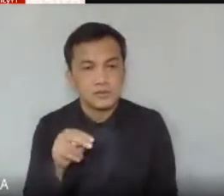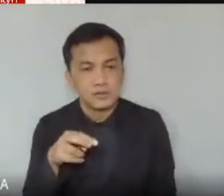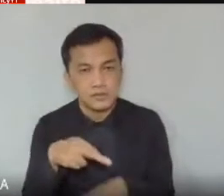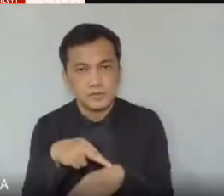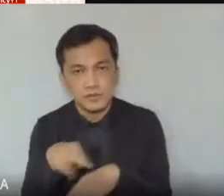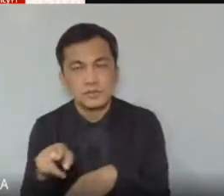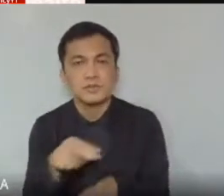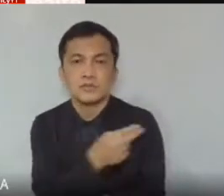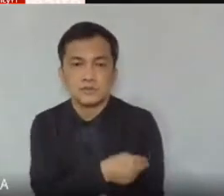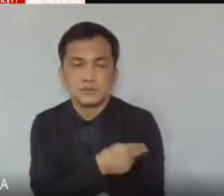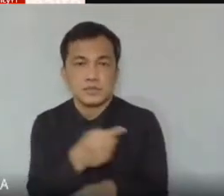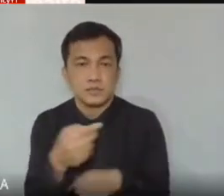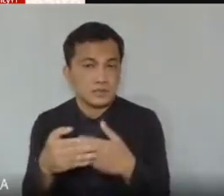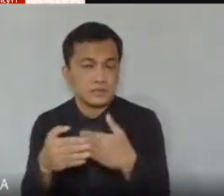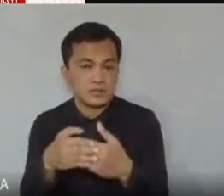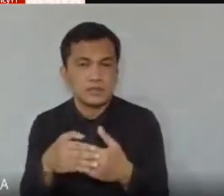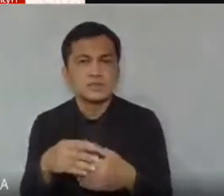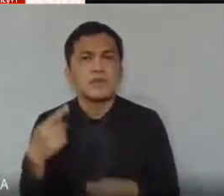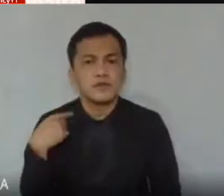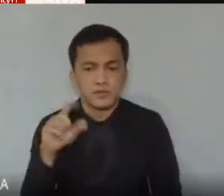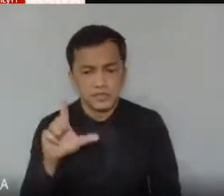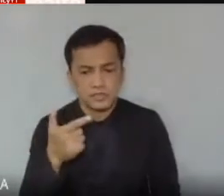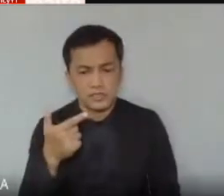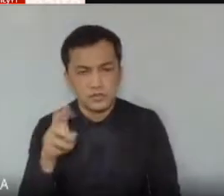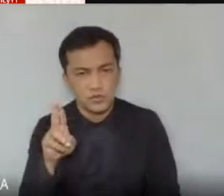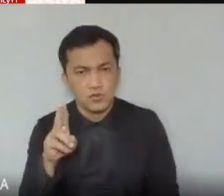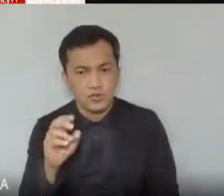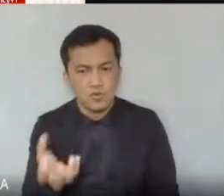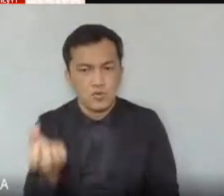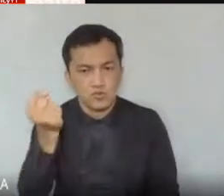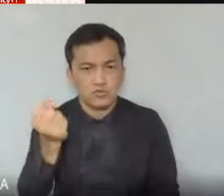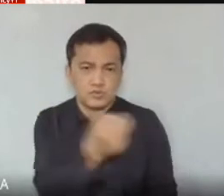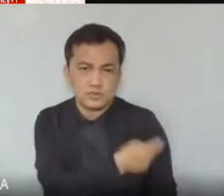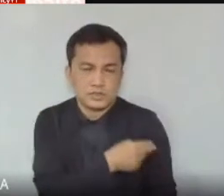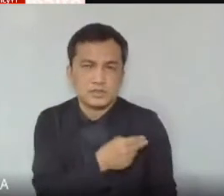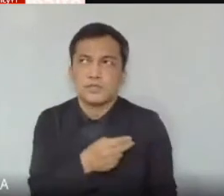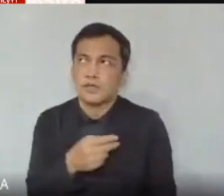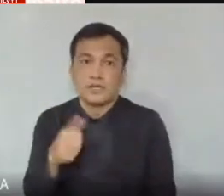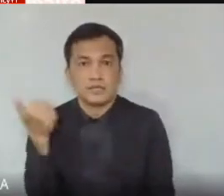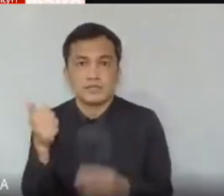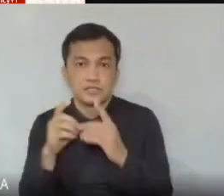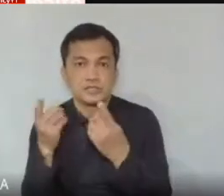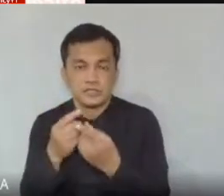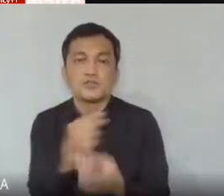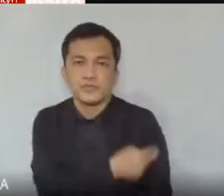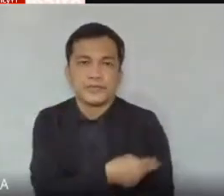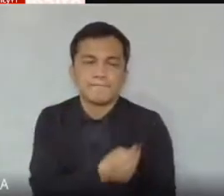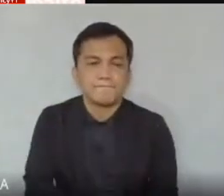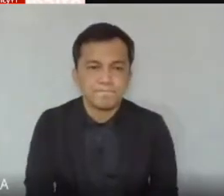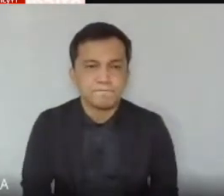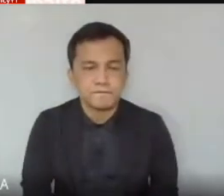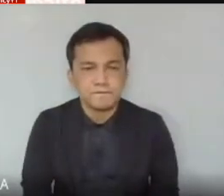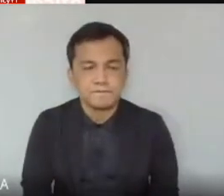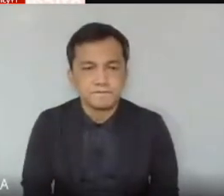Oops. Thank you, Doctora. So it's quite possible, but what we are learning really is you need to